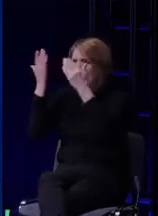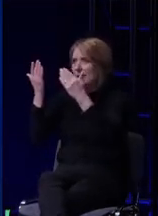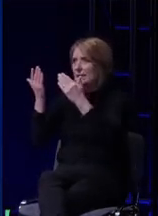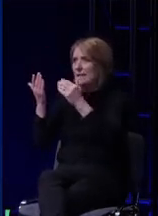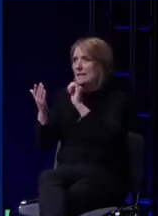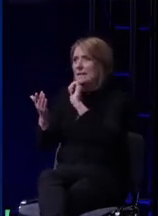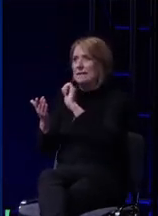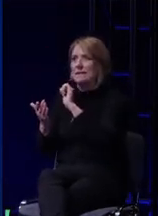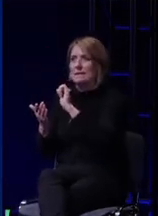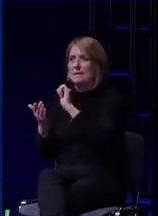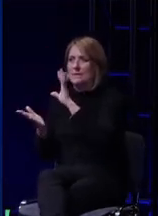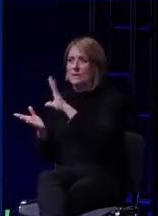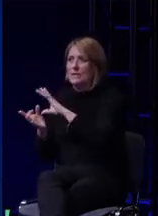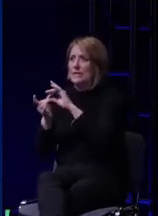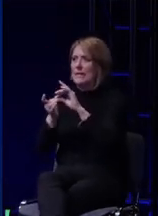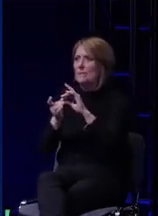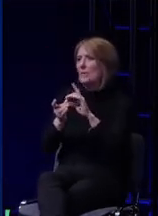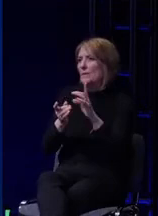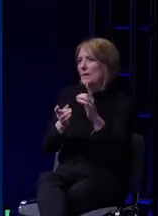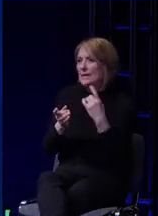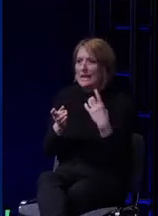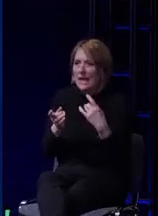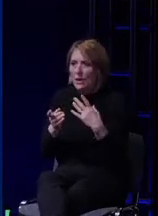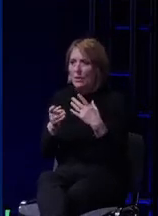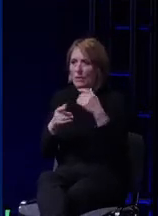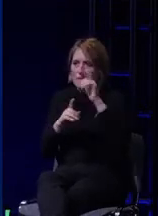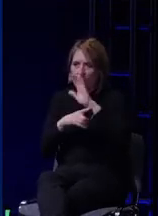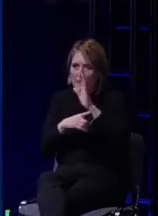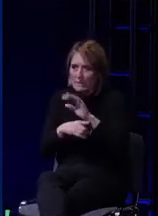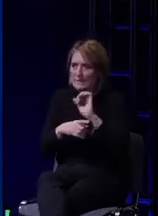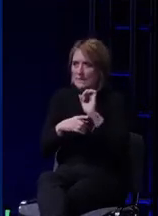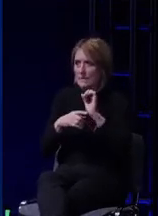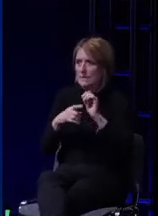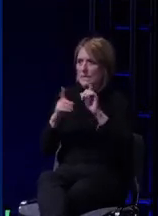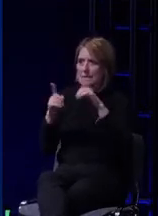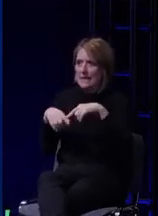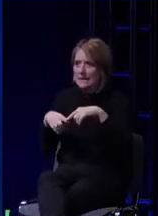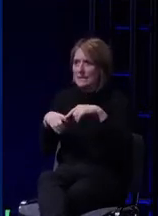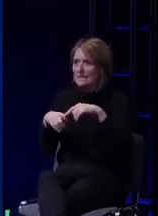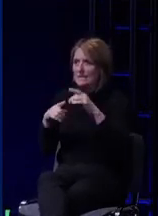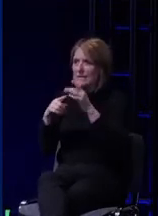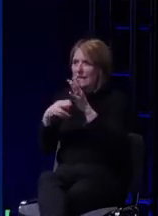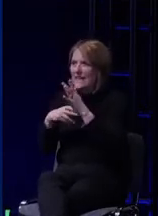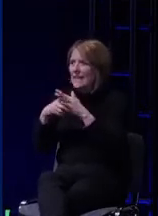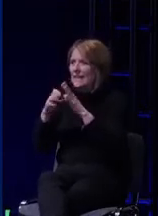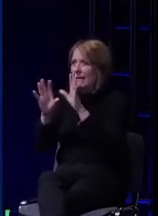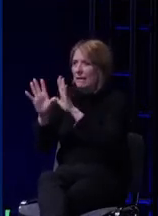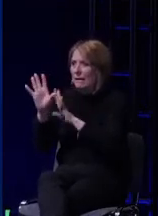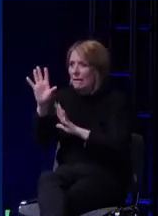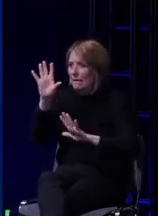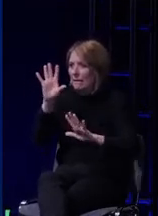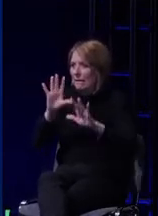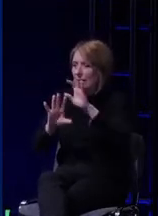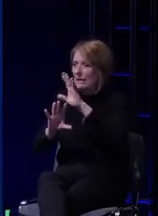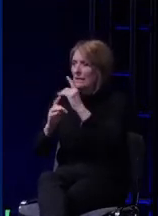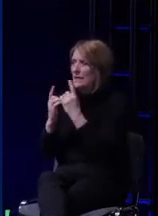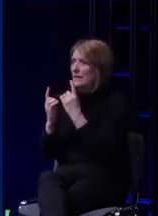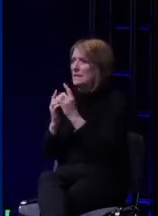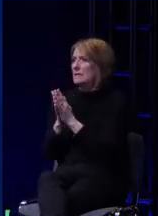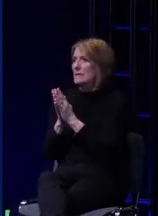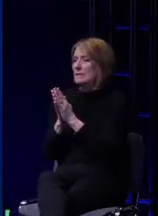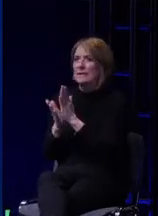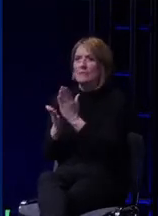with giallo films, you know, the Italian sort of fake blood, when the blood's sort of almost Great. pink, and you know, Yeah. that kind of sort of really